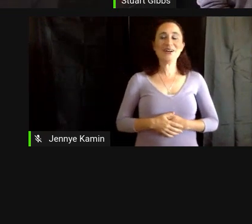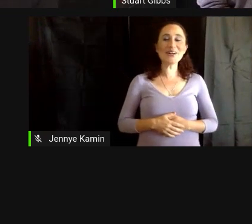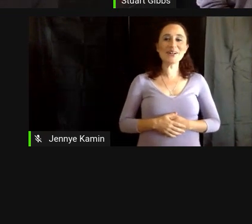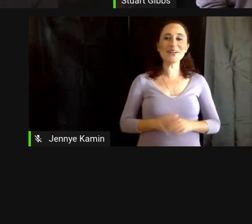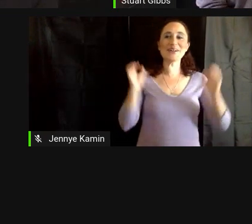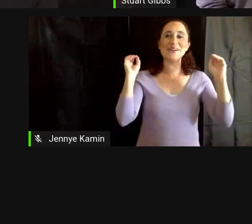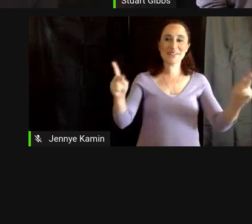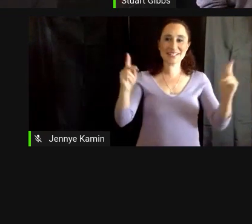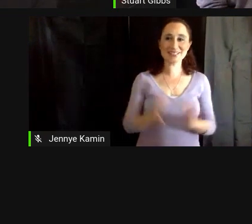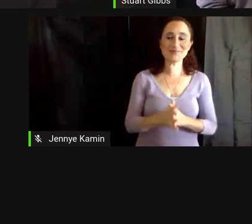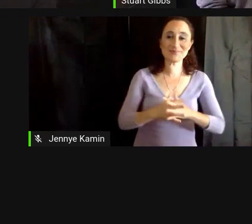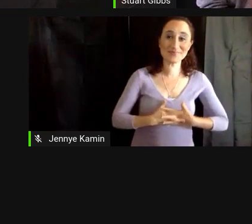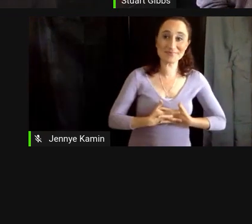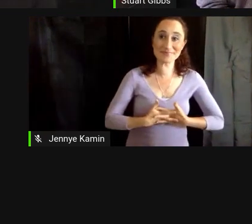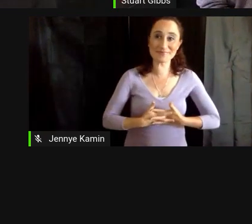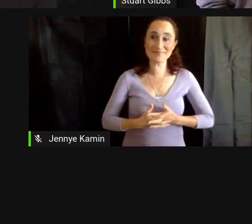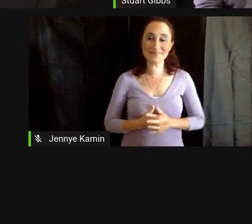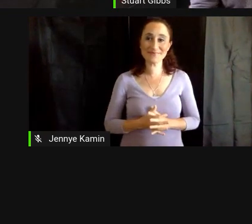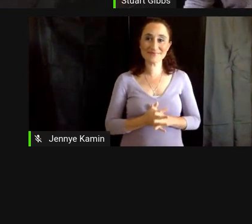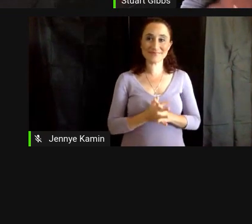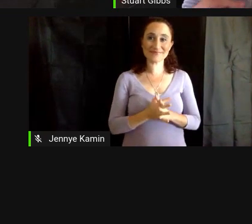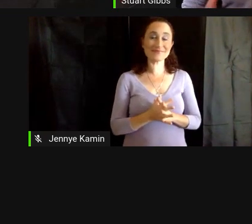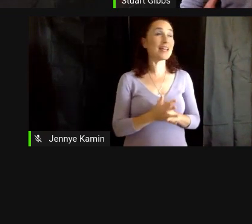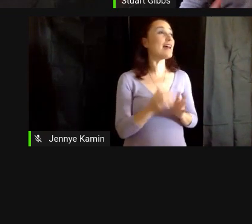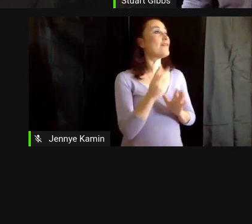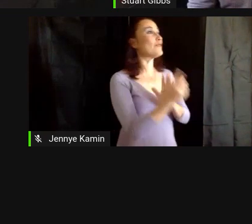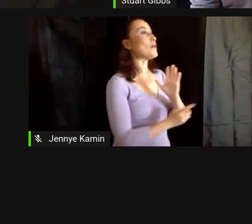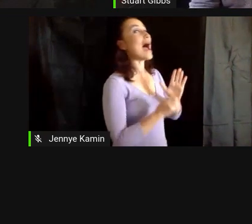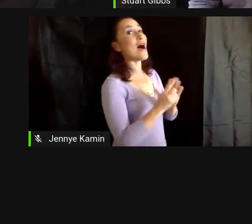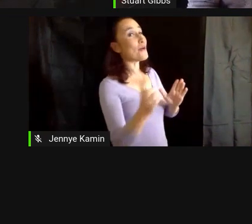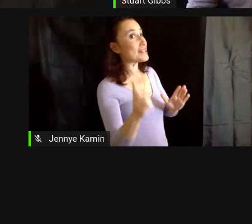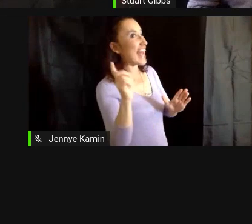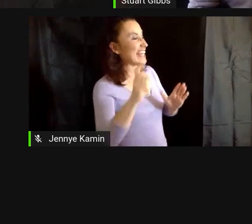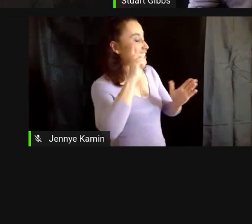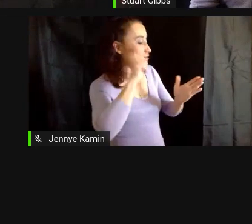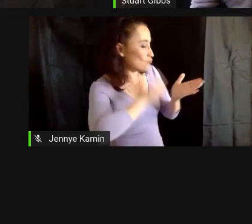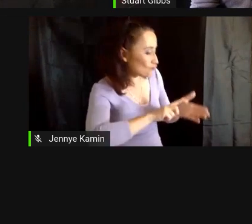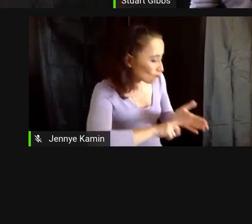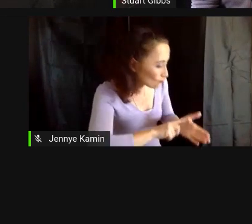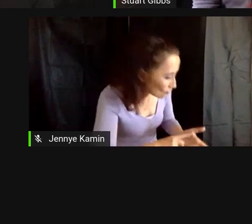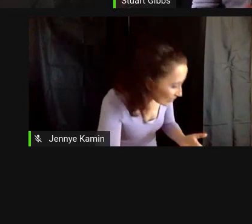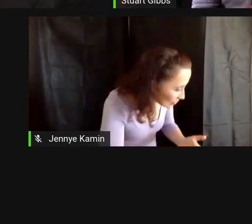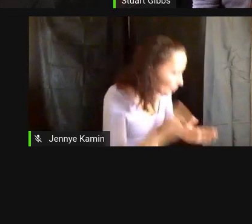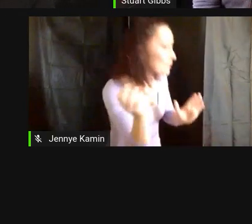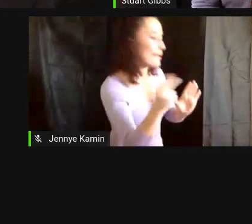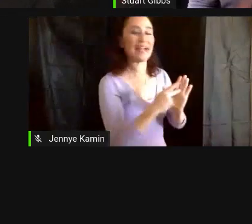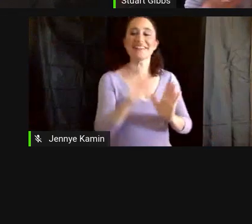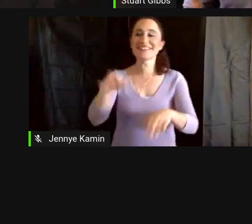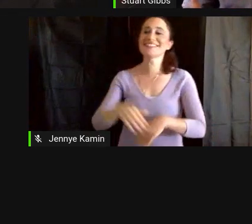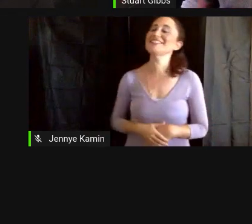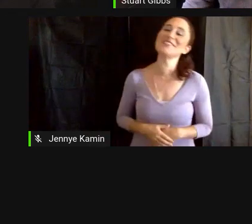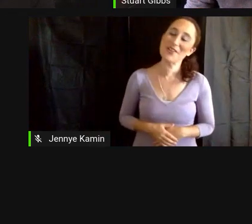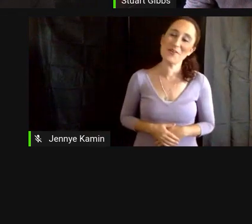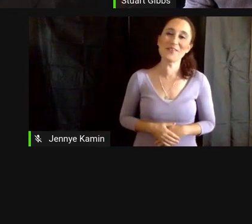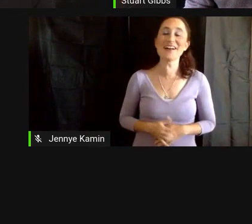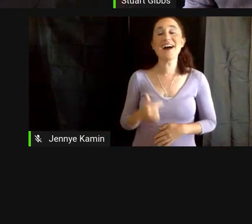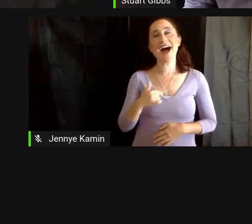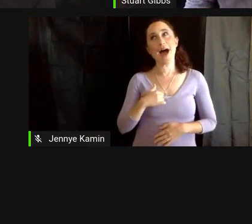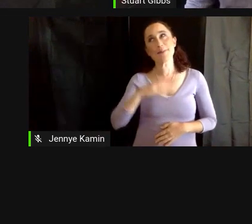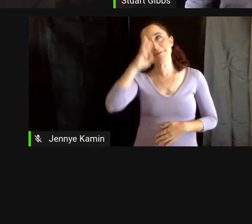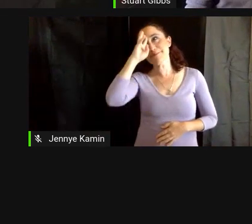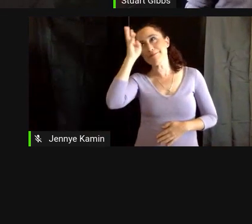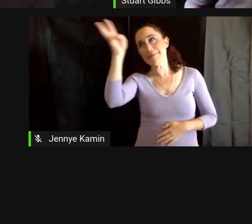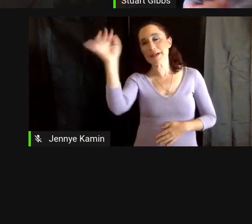right, so if you guys will give me a couple hours to go do some research, I'm going to do this. I'm going to pretend like I've done a tremendous